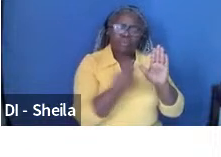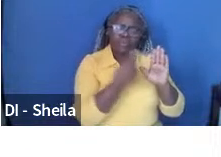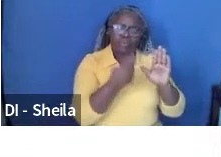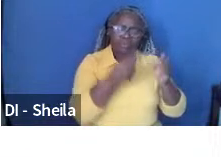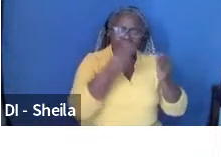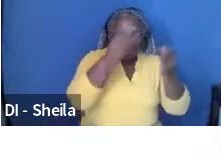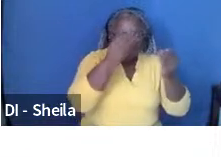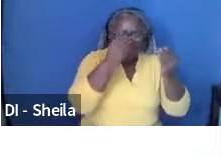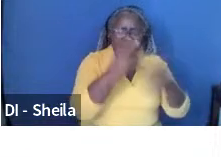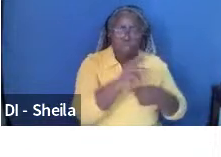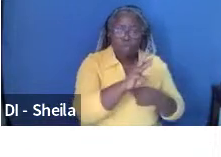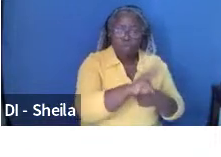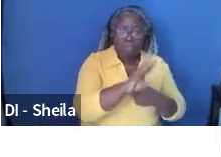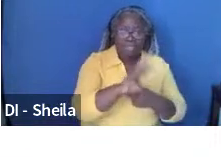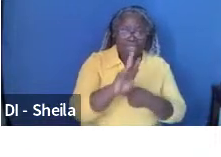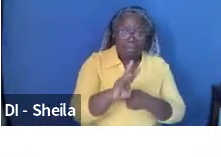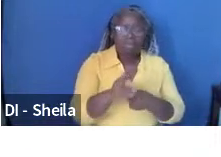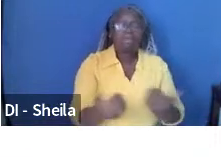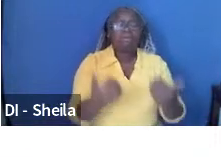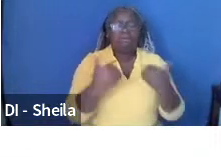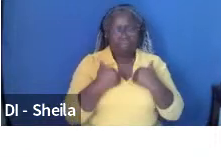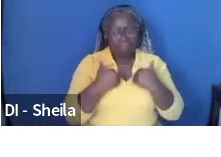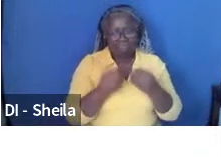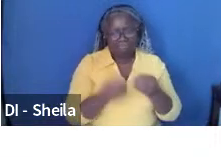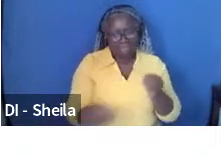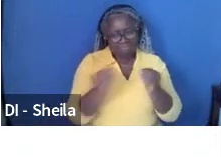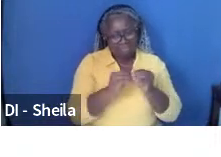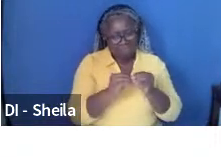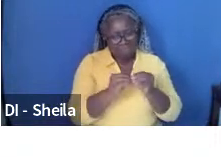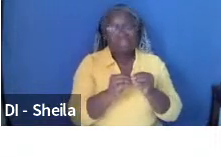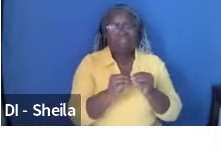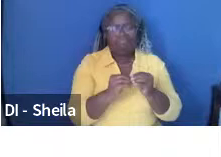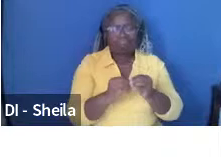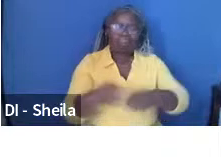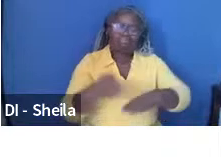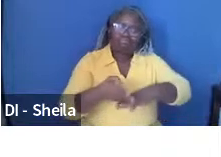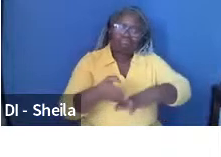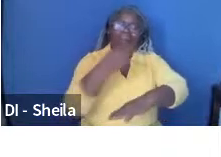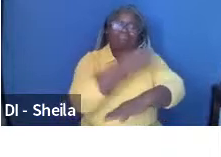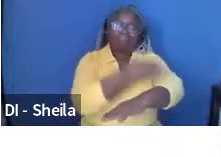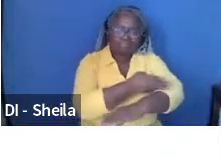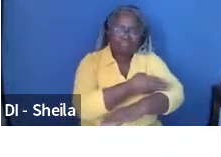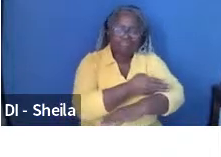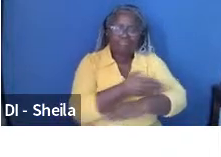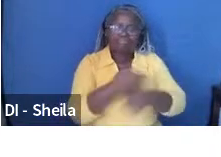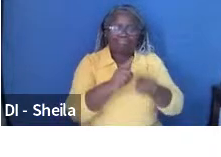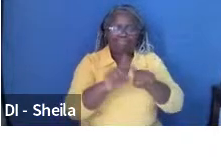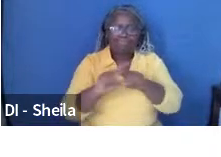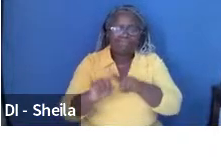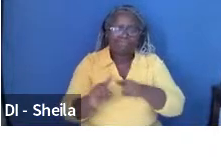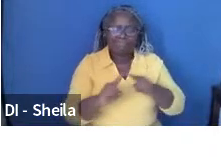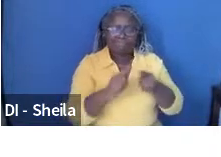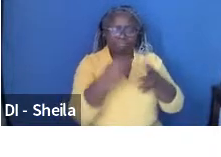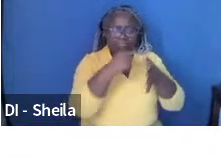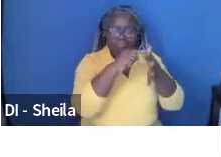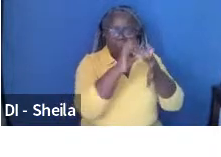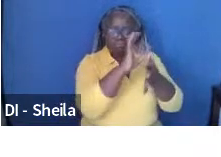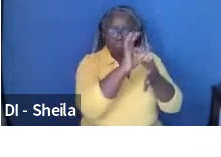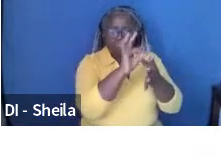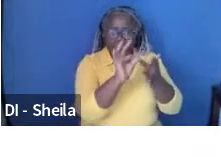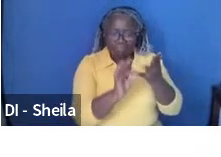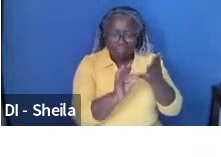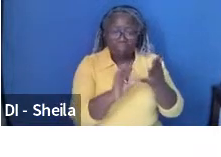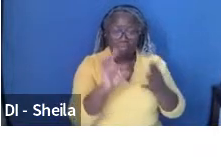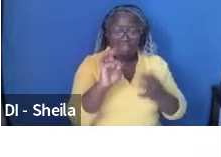features online, and each of these features needs to be accessible. On many sites, a user can fill out forms to request